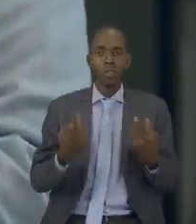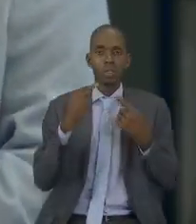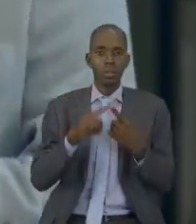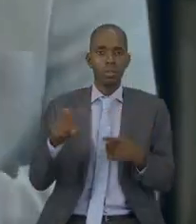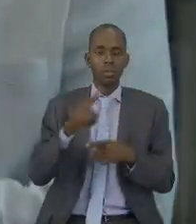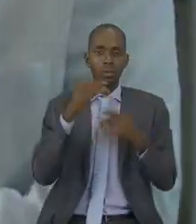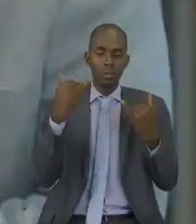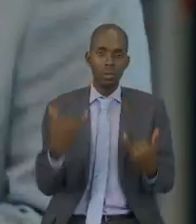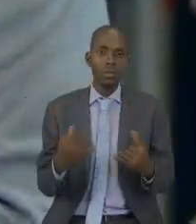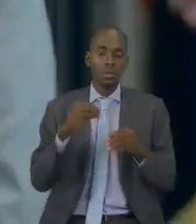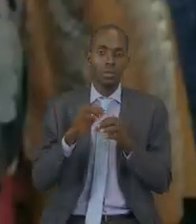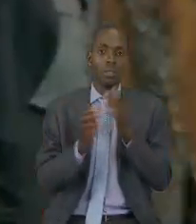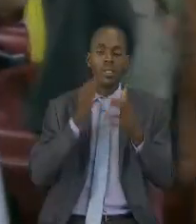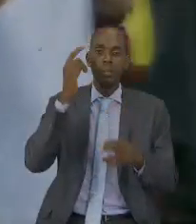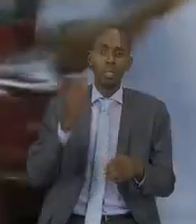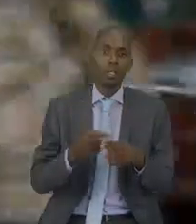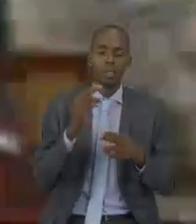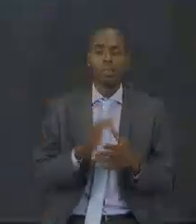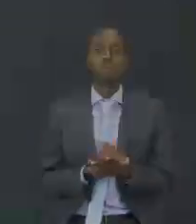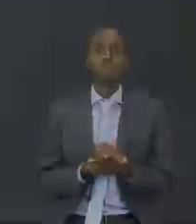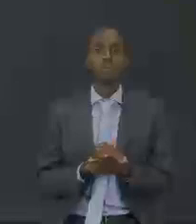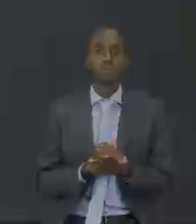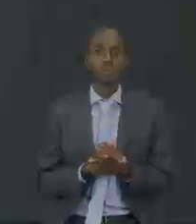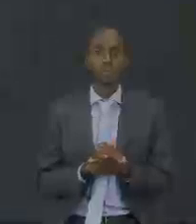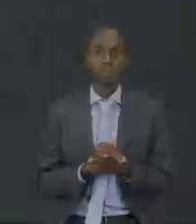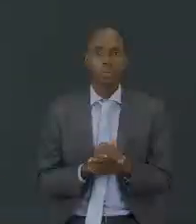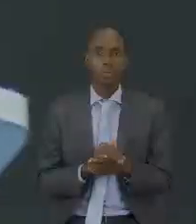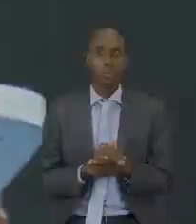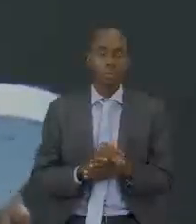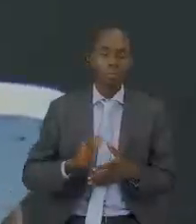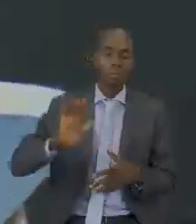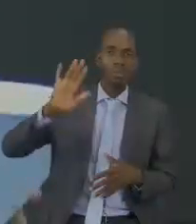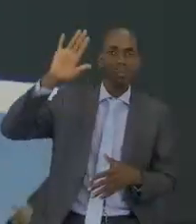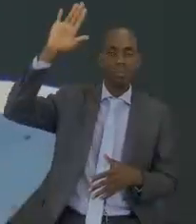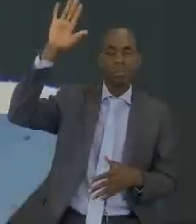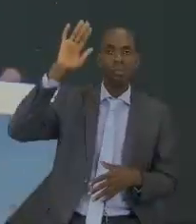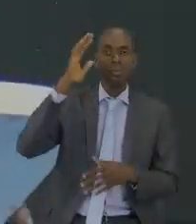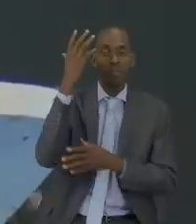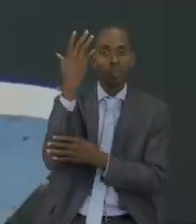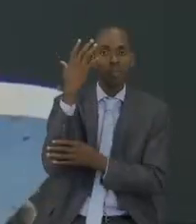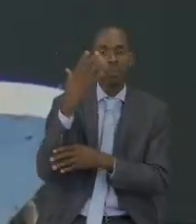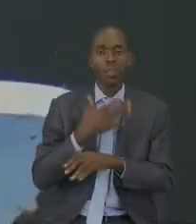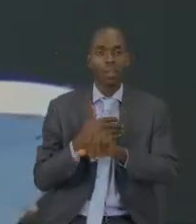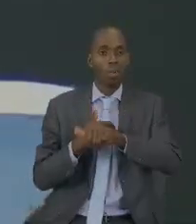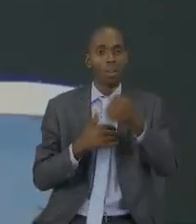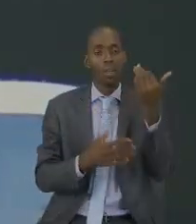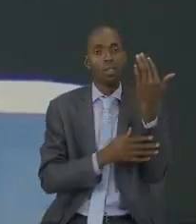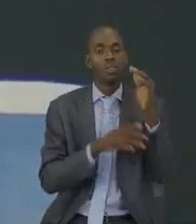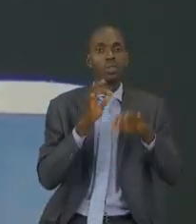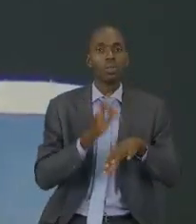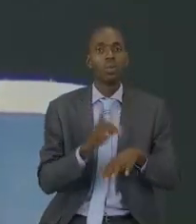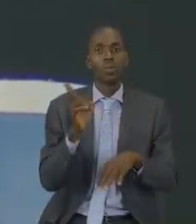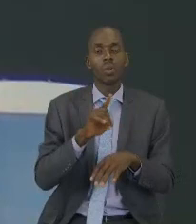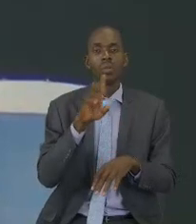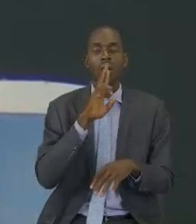in Jesus' name. Raise up that hand and lay the other hand where you